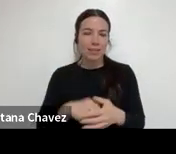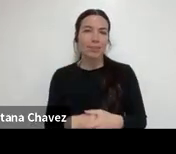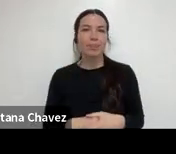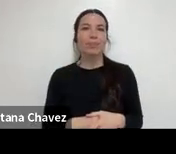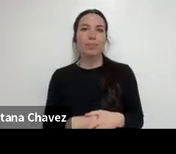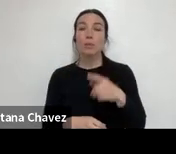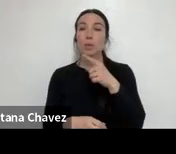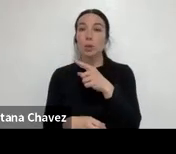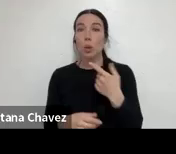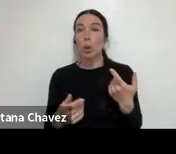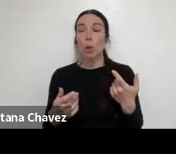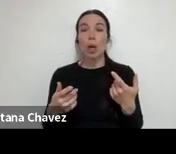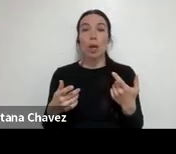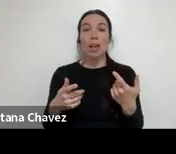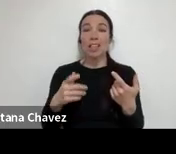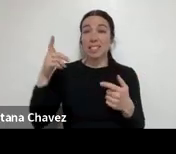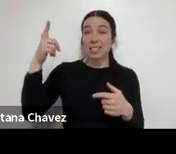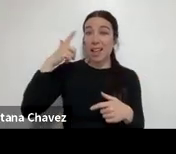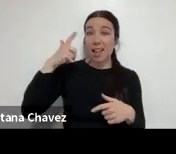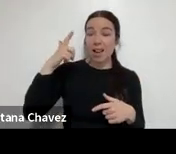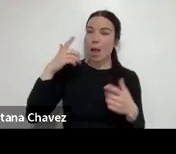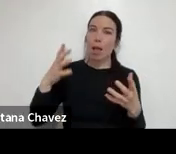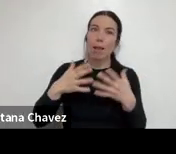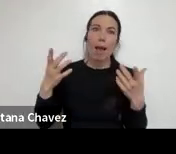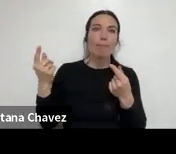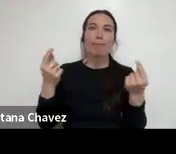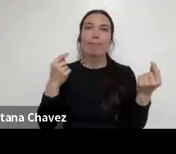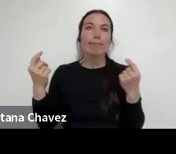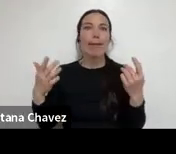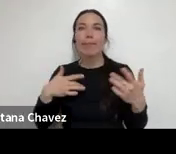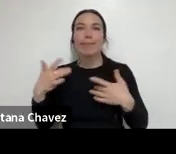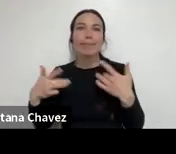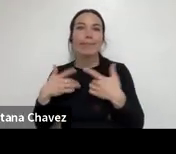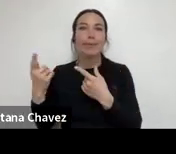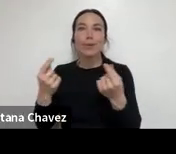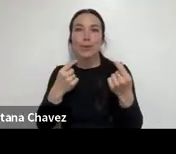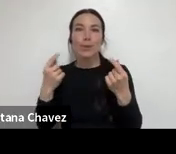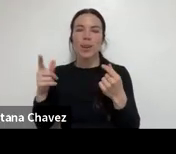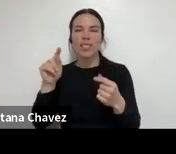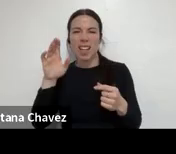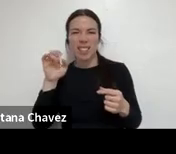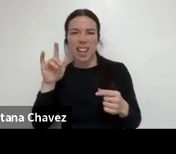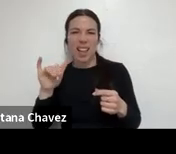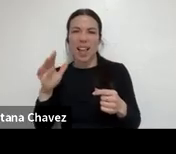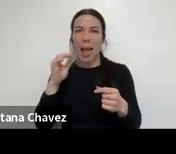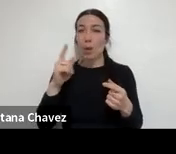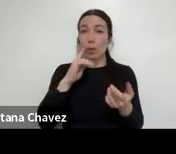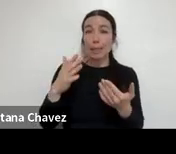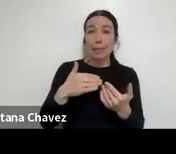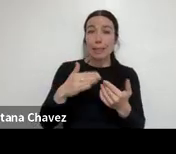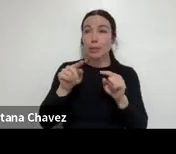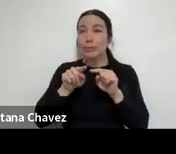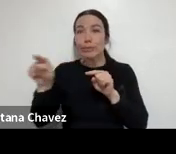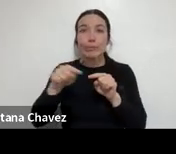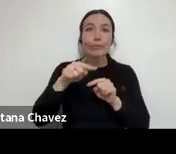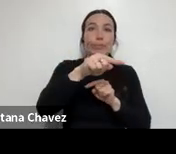in Tuscany, and also the central position of Siena that allows you to travel on the weekends in your free time